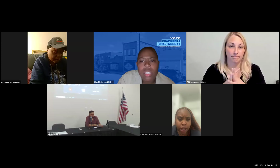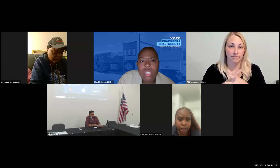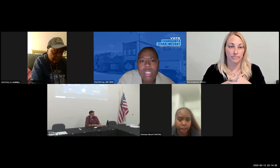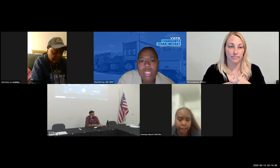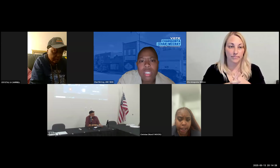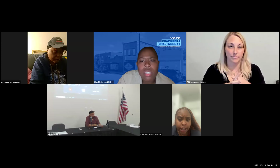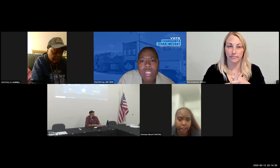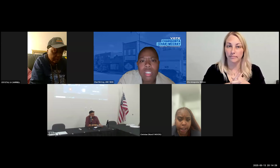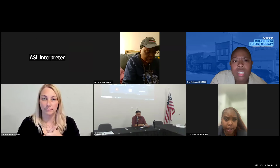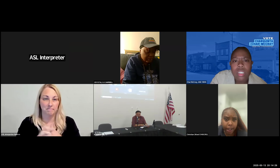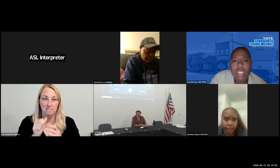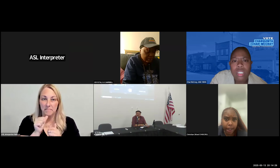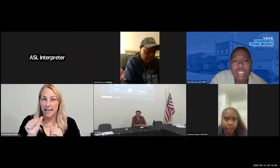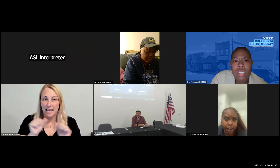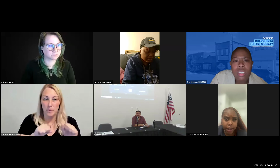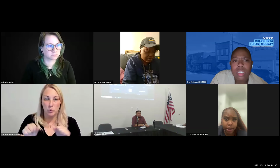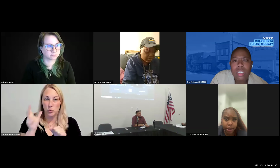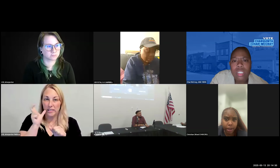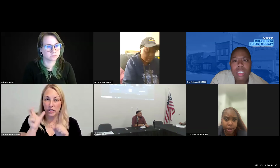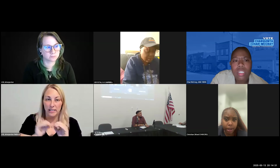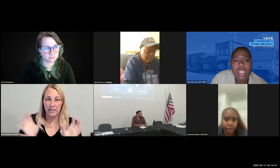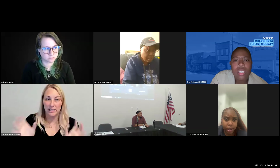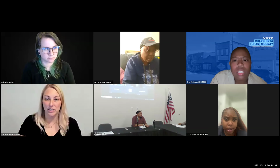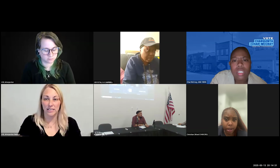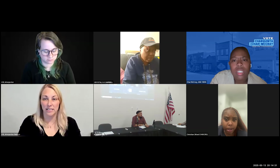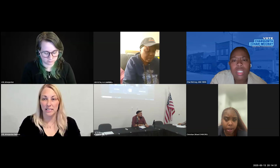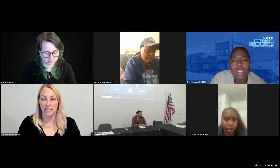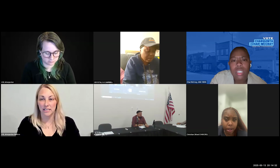I'm sorry. I didn't hear.